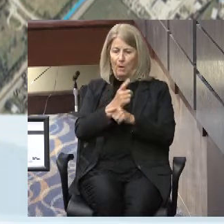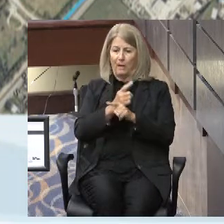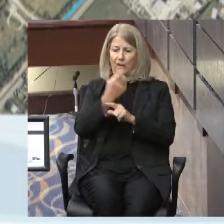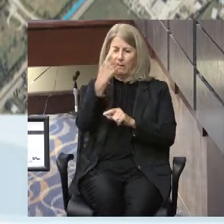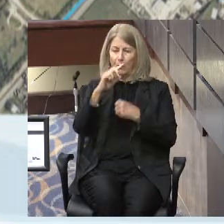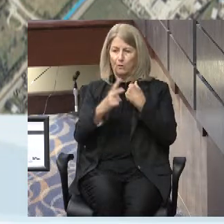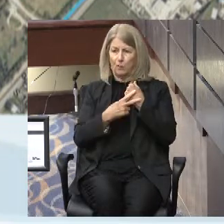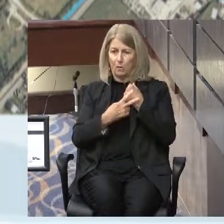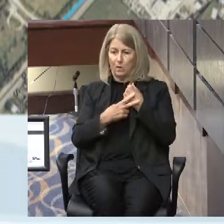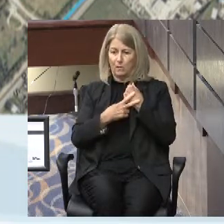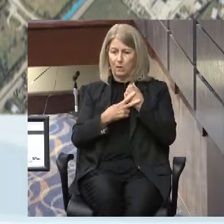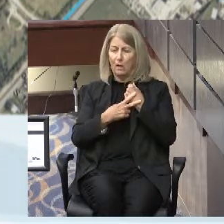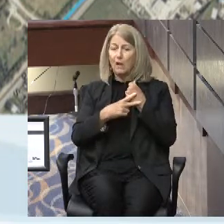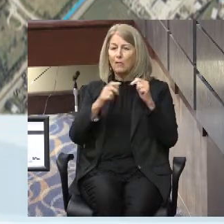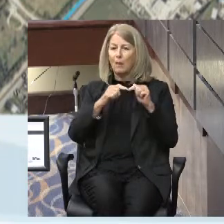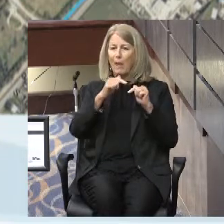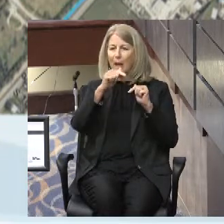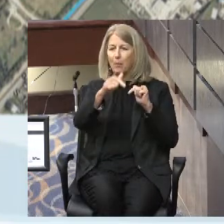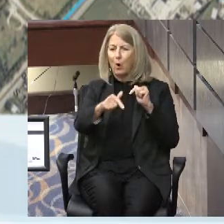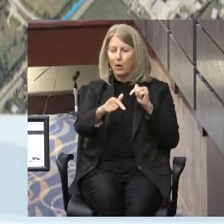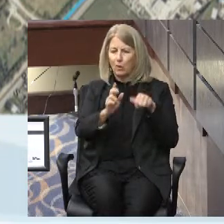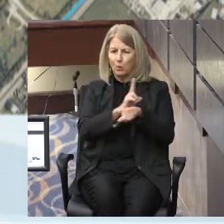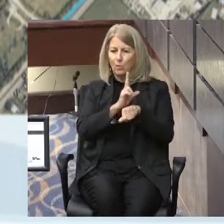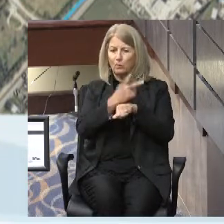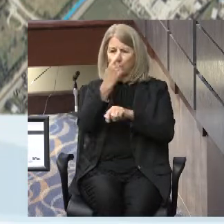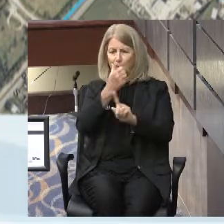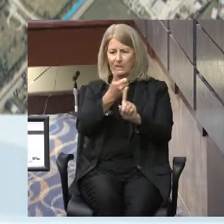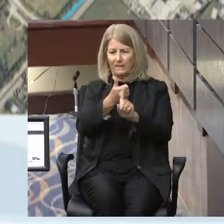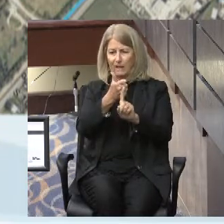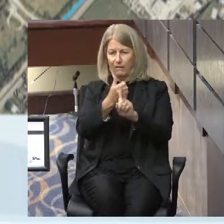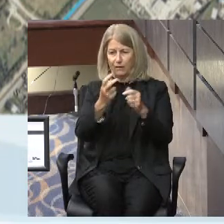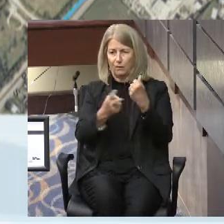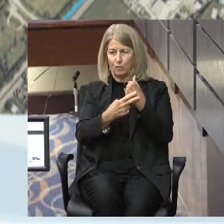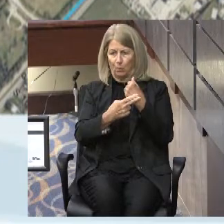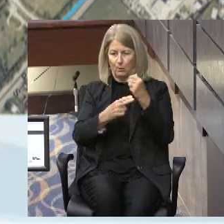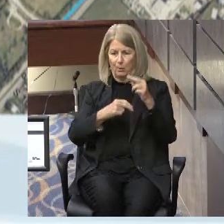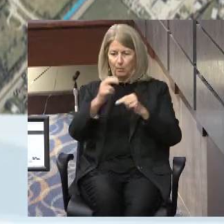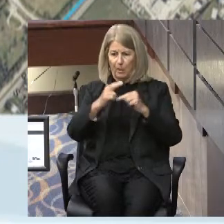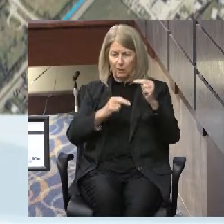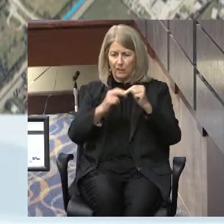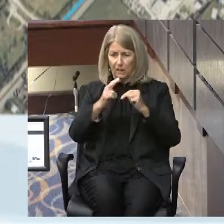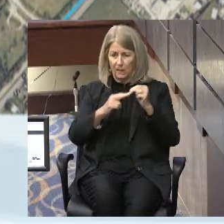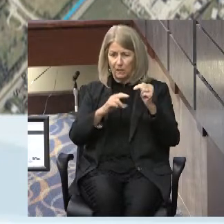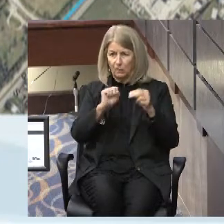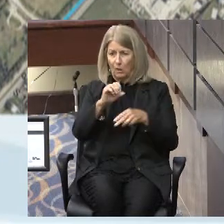back part is being used for self-storage buildings. So there's about